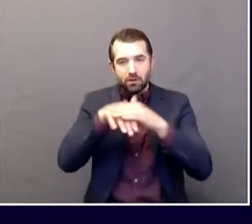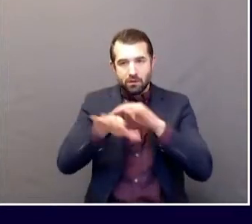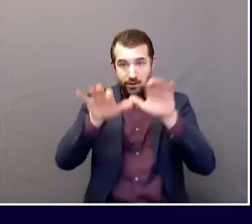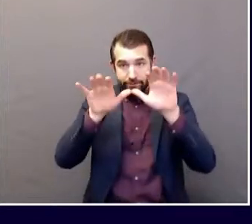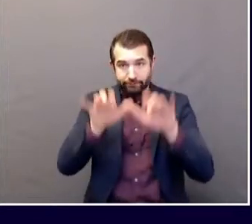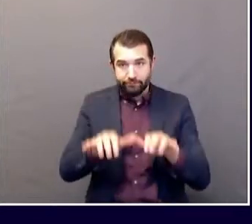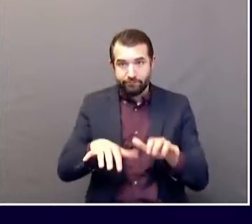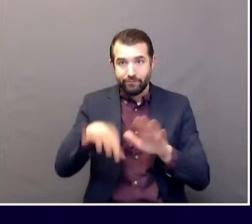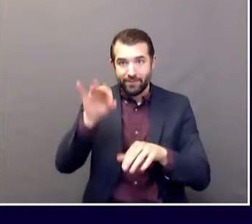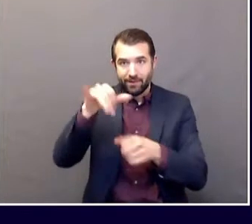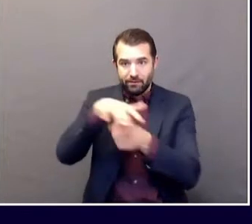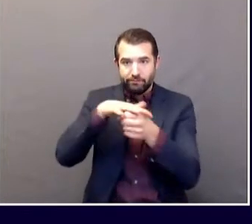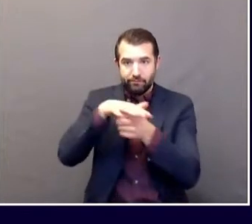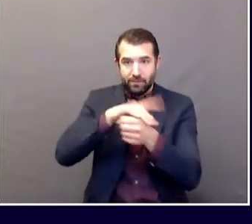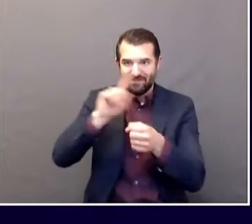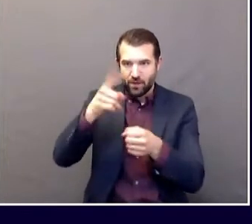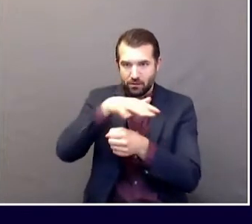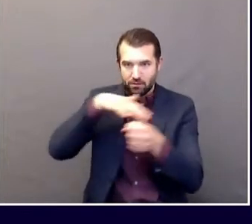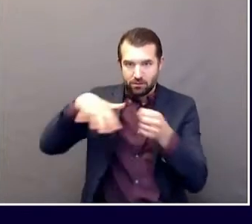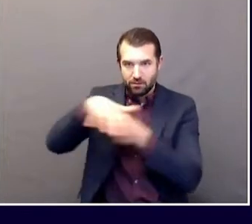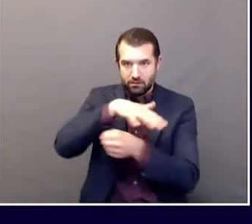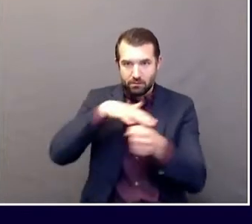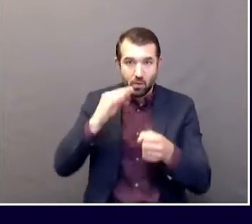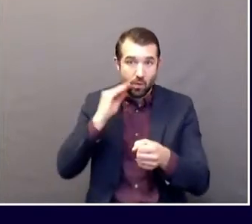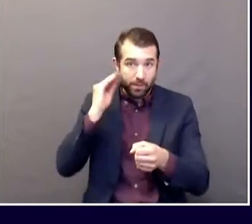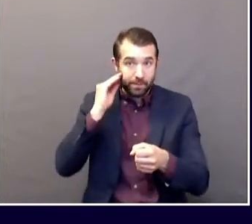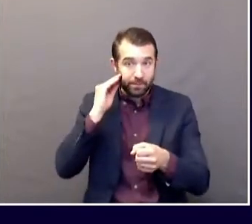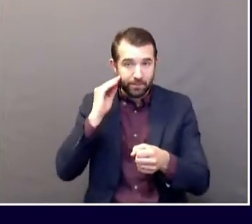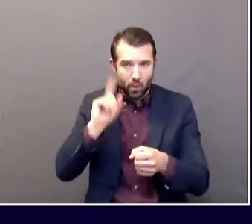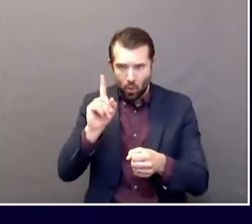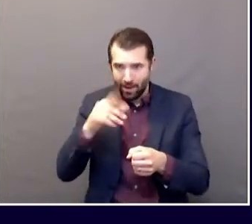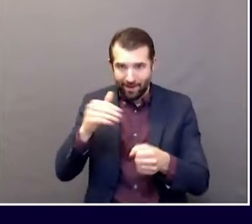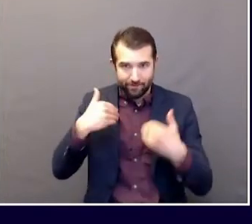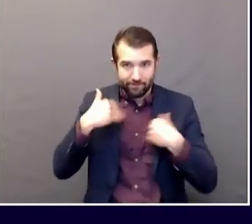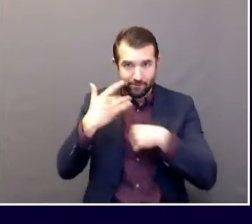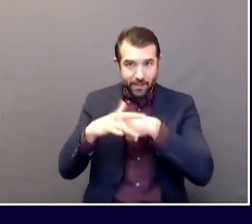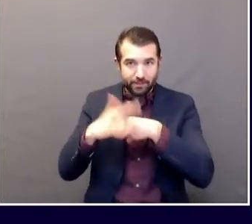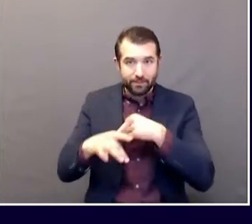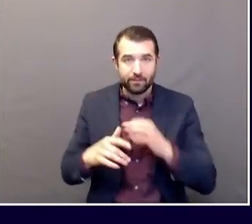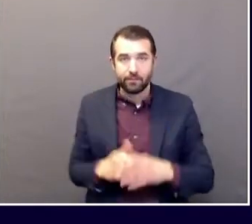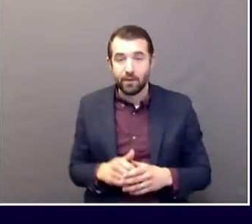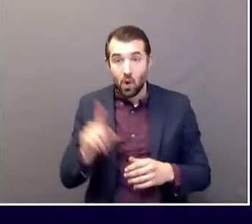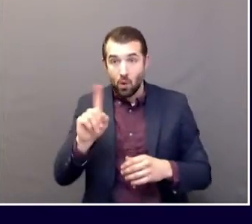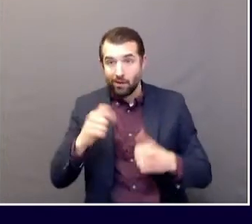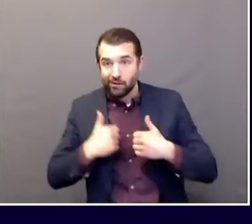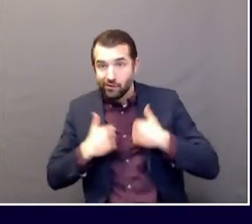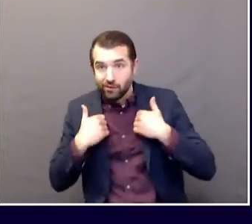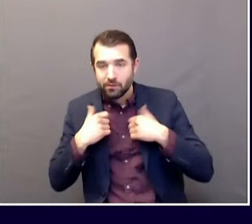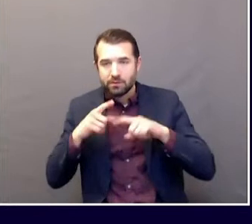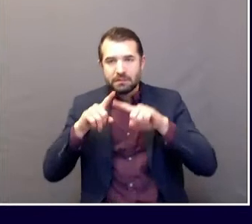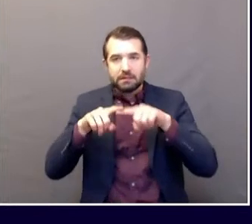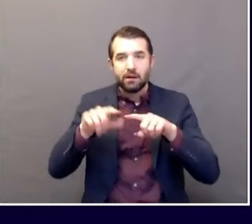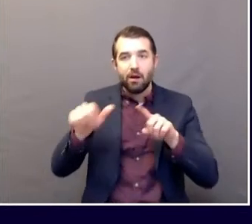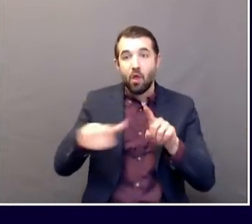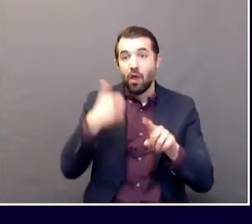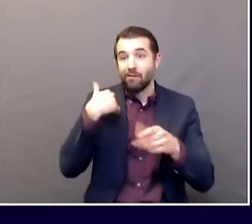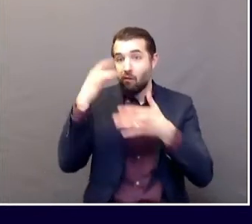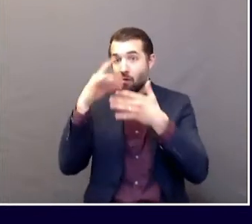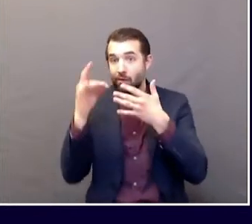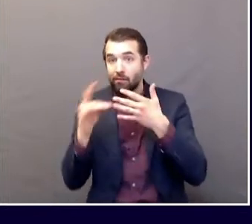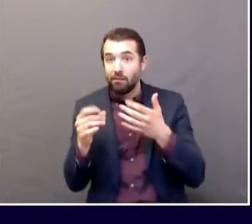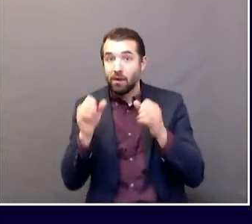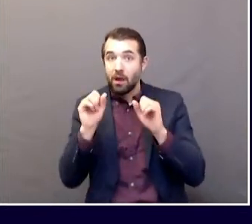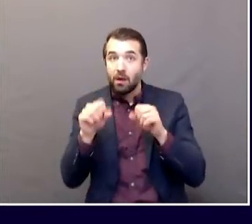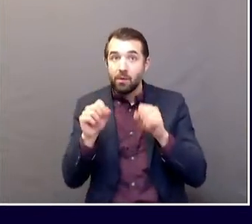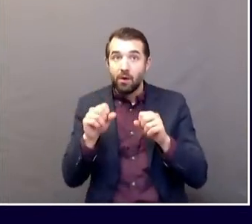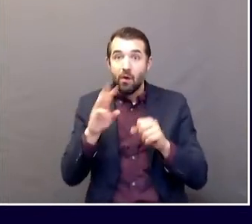thing is to recognize that depending on where you are, there might be other options. For example, Walmart may be an option that's also